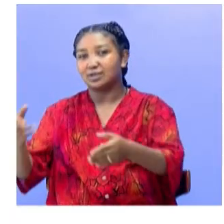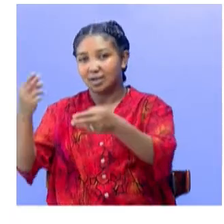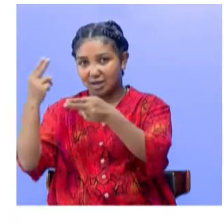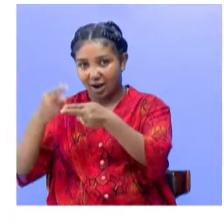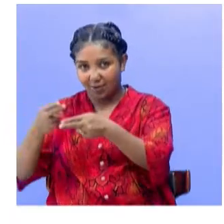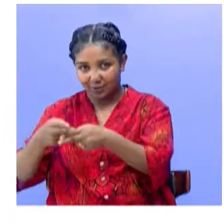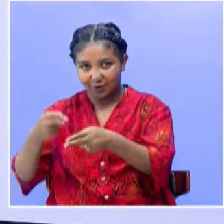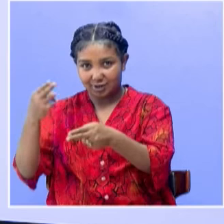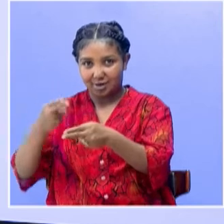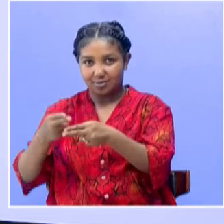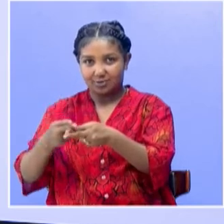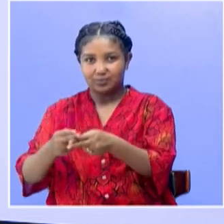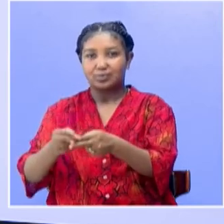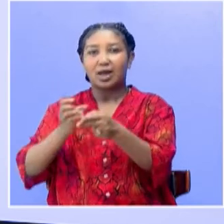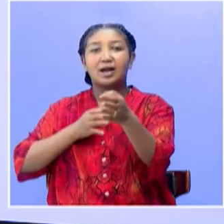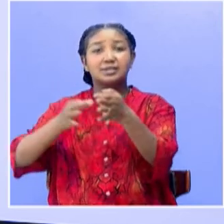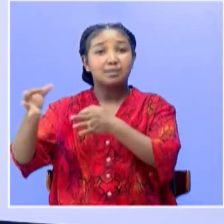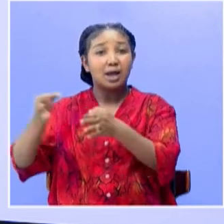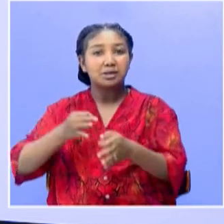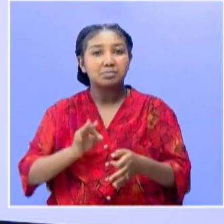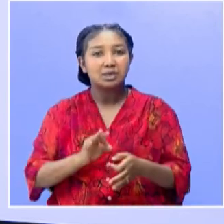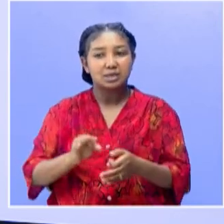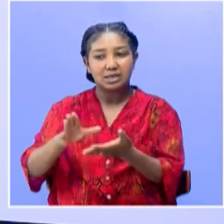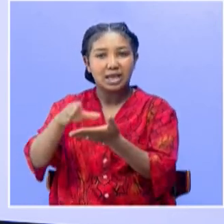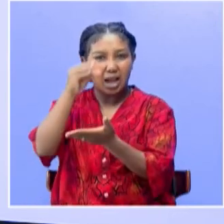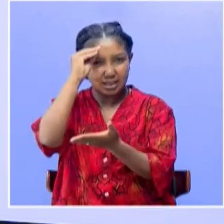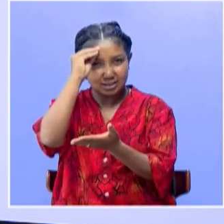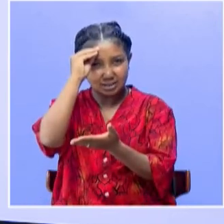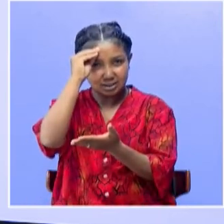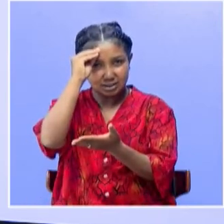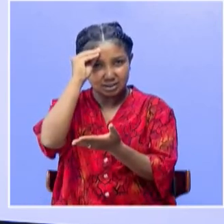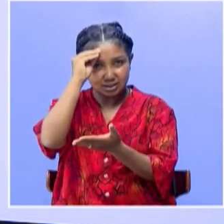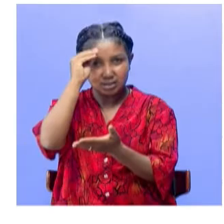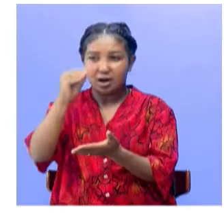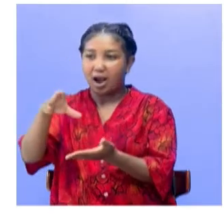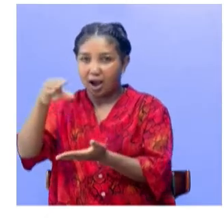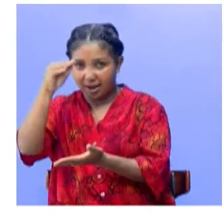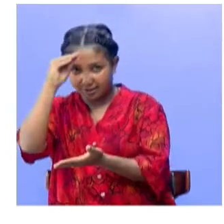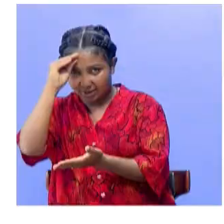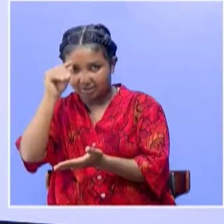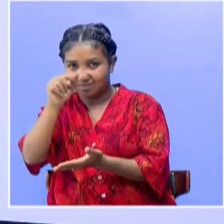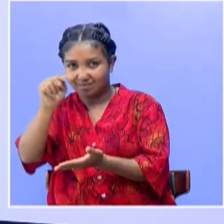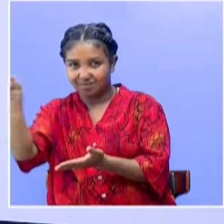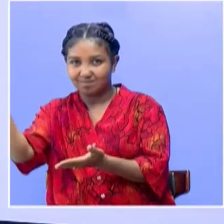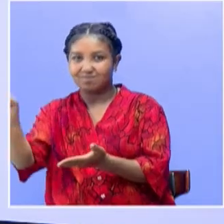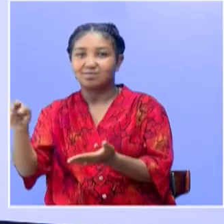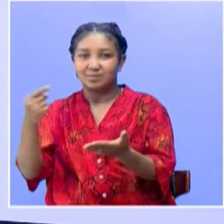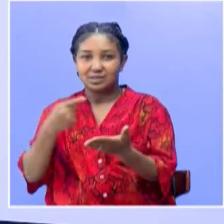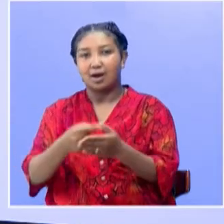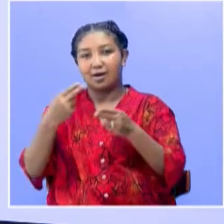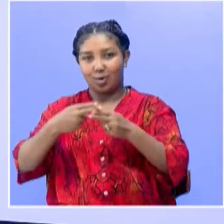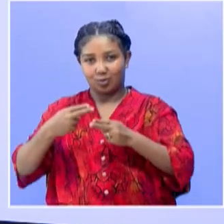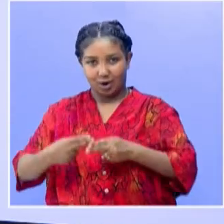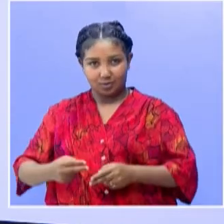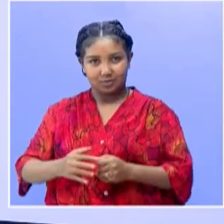good. Teacher explained the lesson. Lesson, good. These are what?